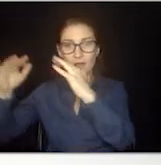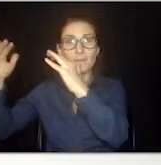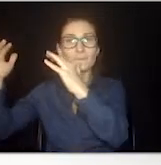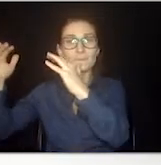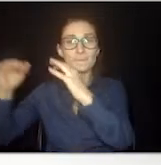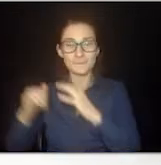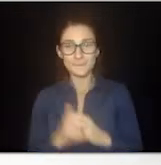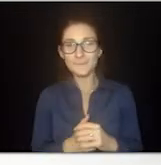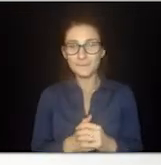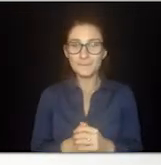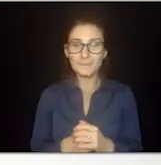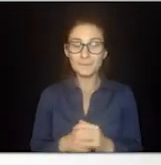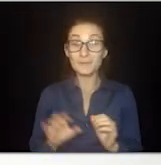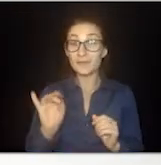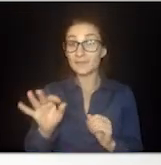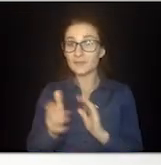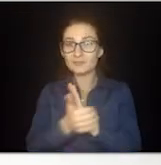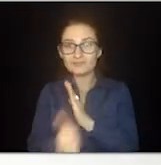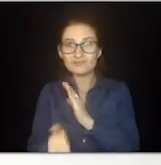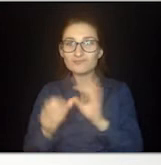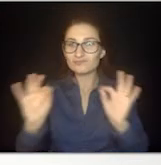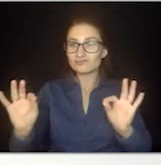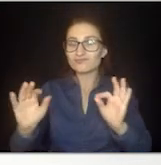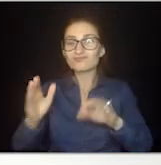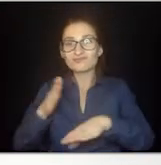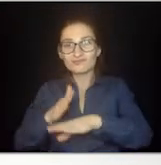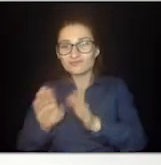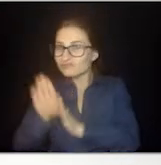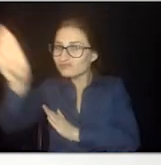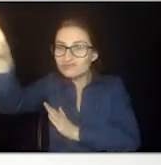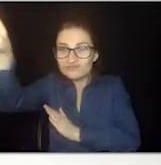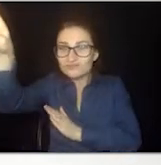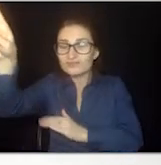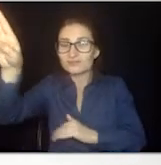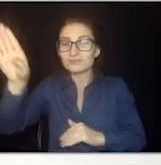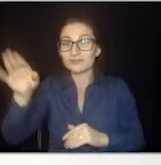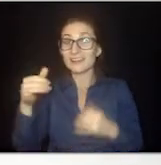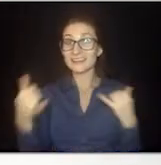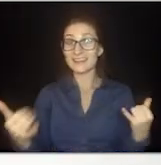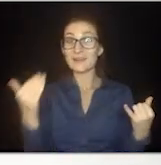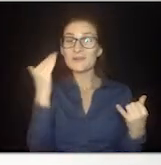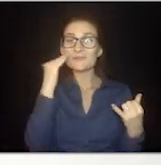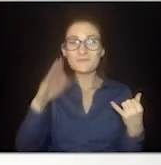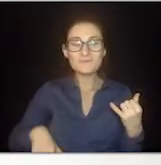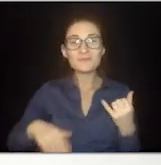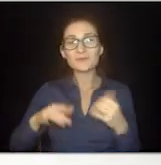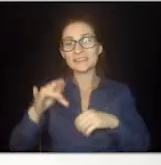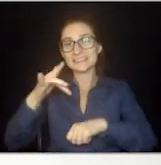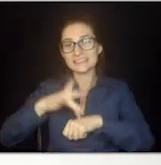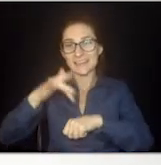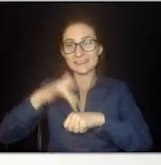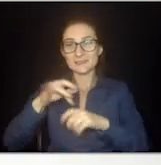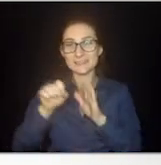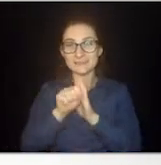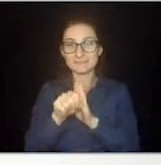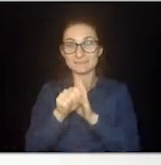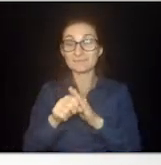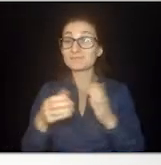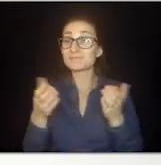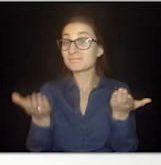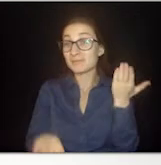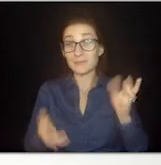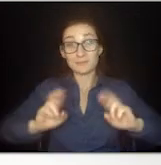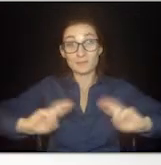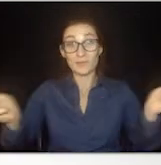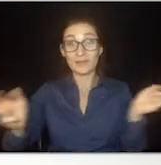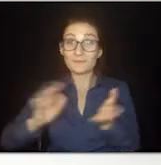see the progression. And then if they get good at that, now they've learned tactile symbols, maybe